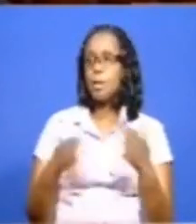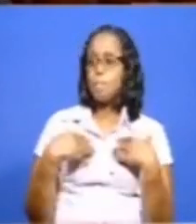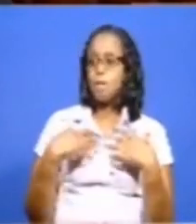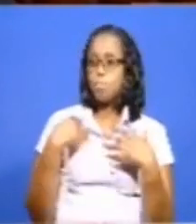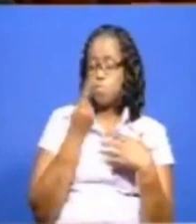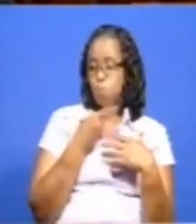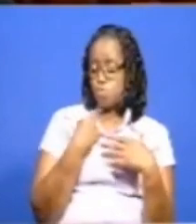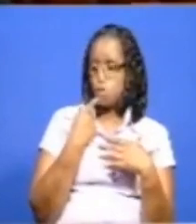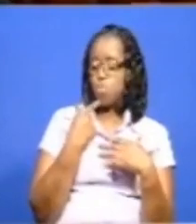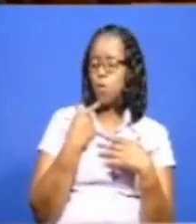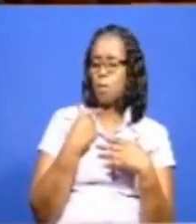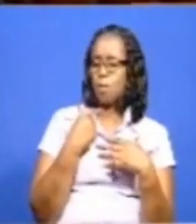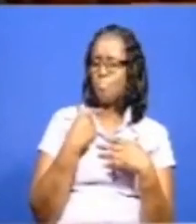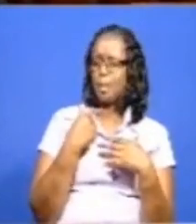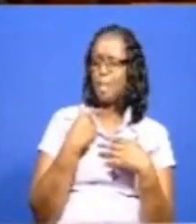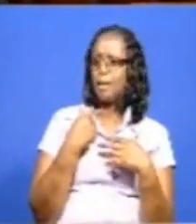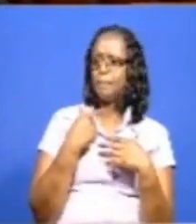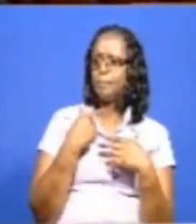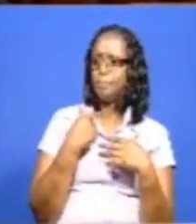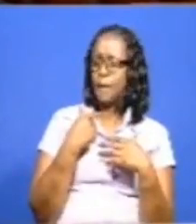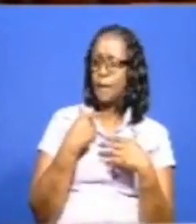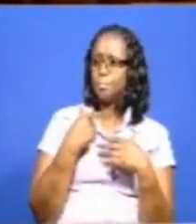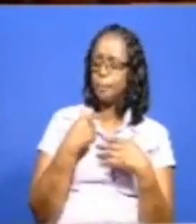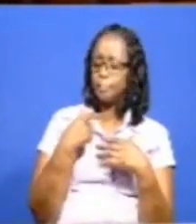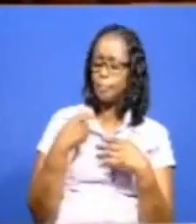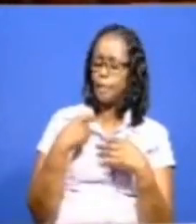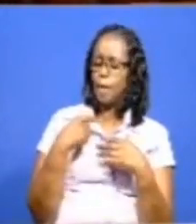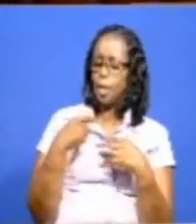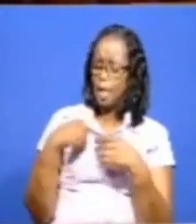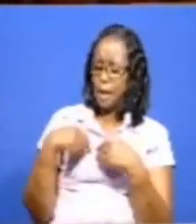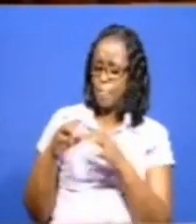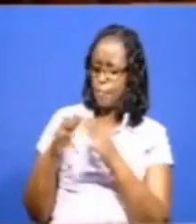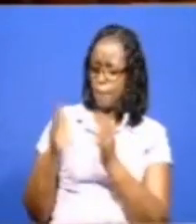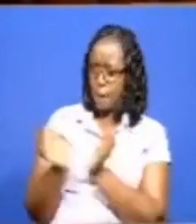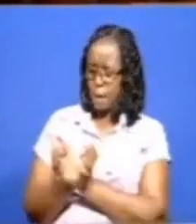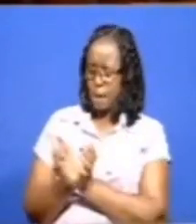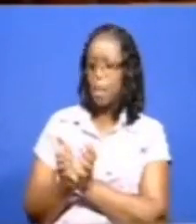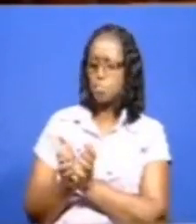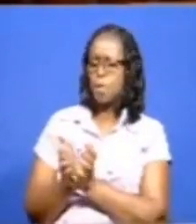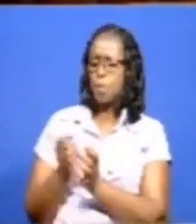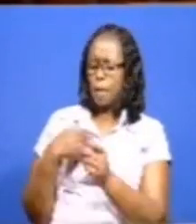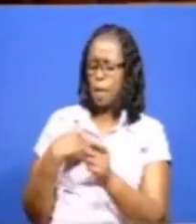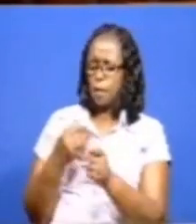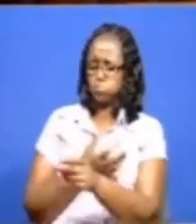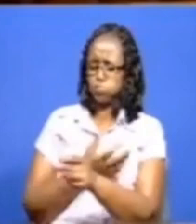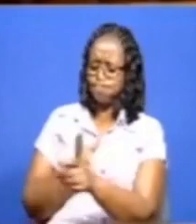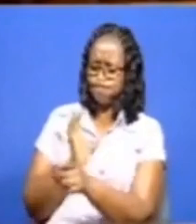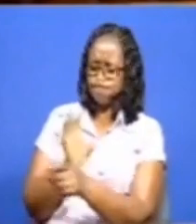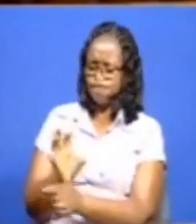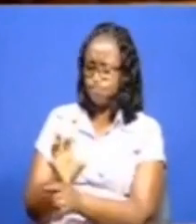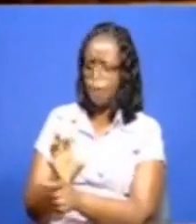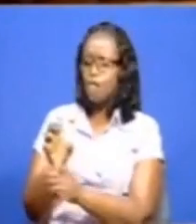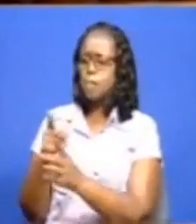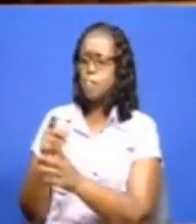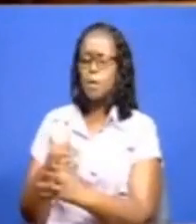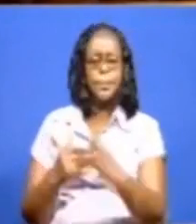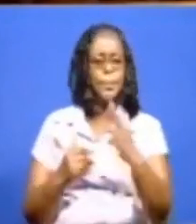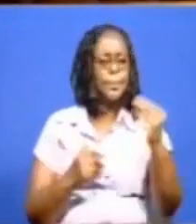the family will be empowered to go out there and heck are living when there is no violence